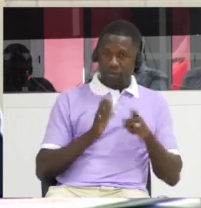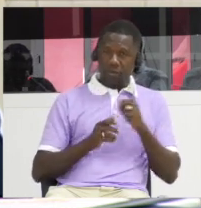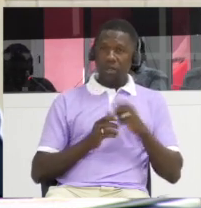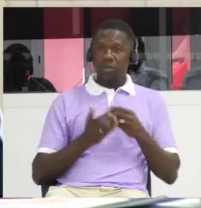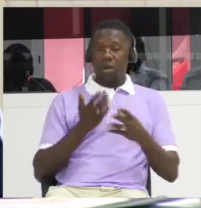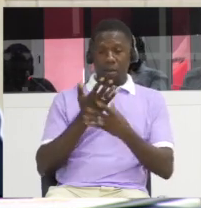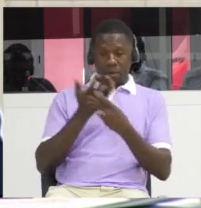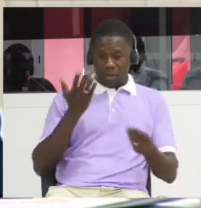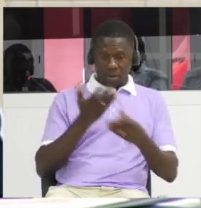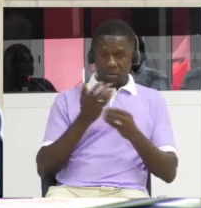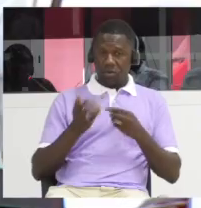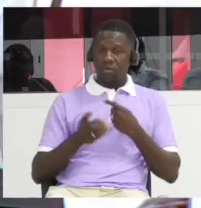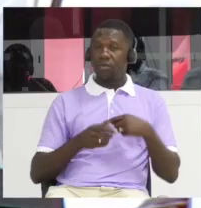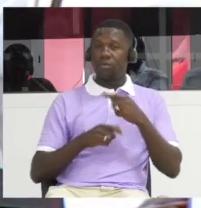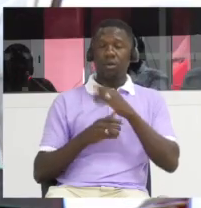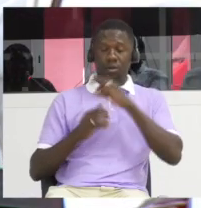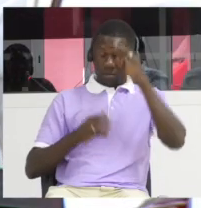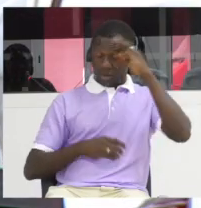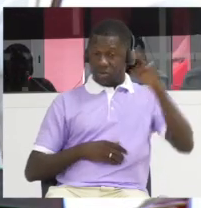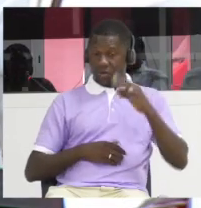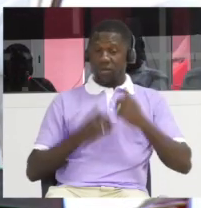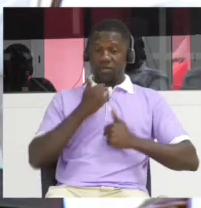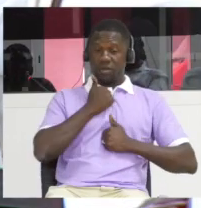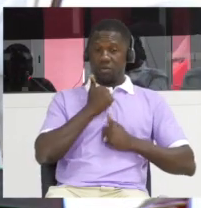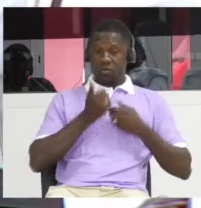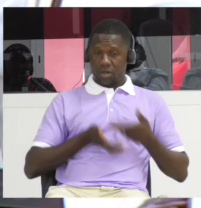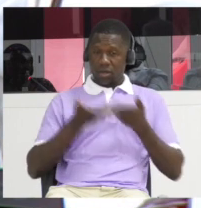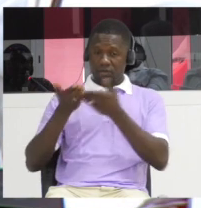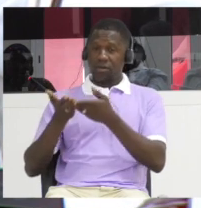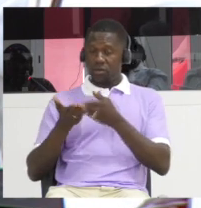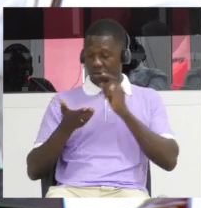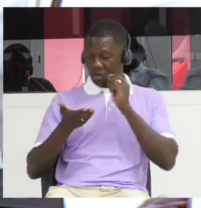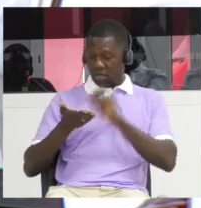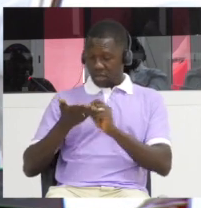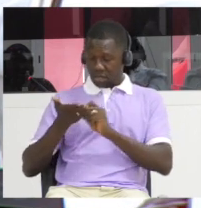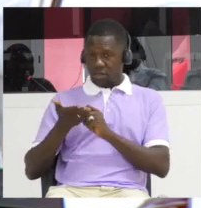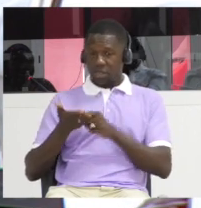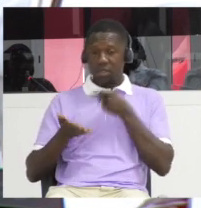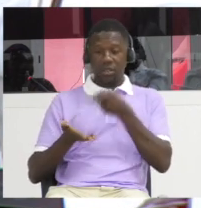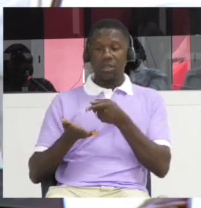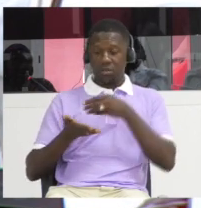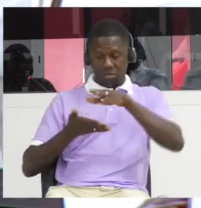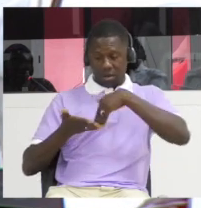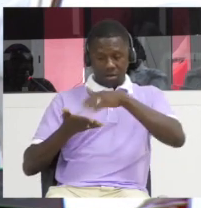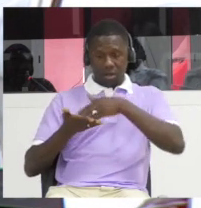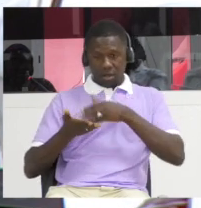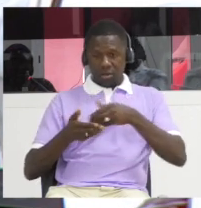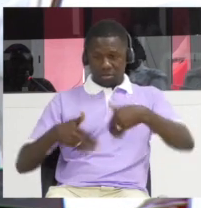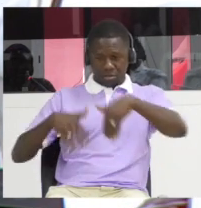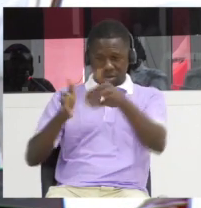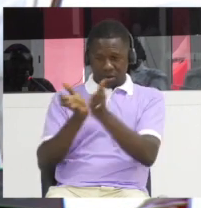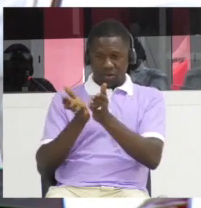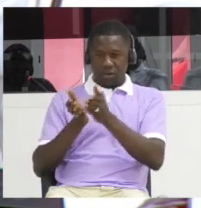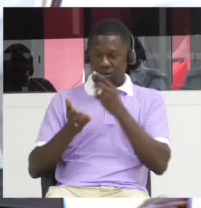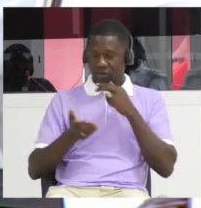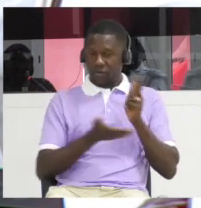wherein documents from the Ministry of Defense were admitted into the record. And this document is part